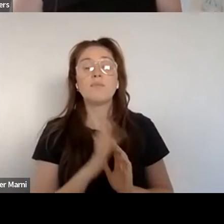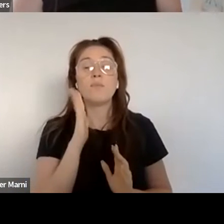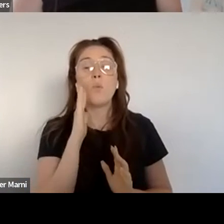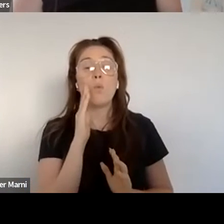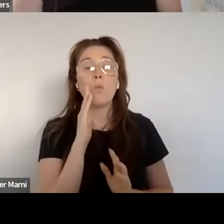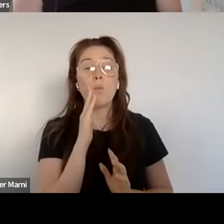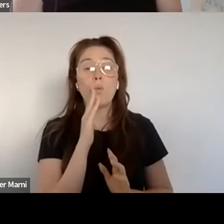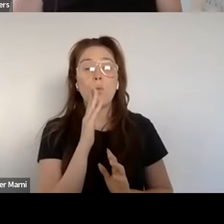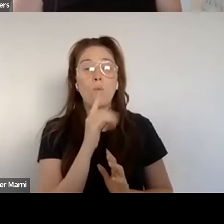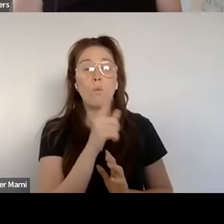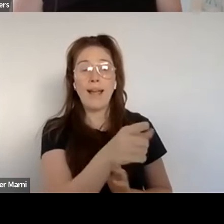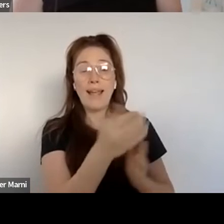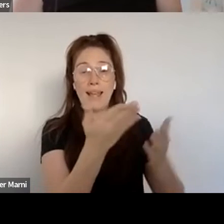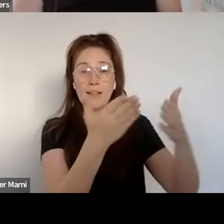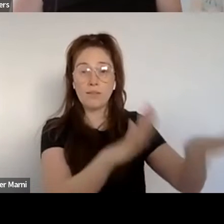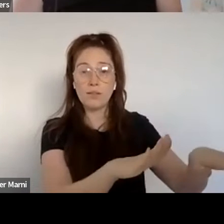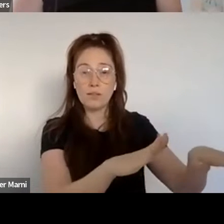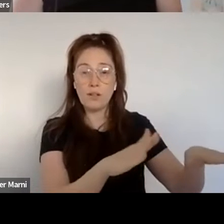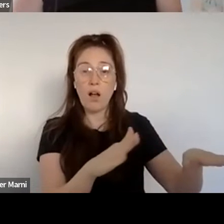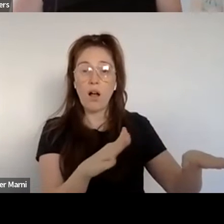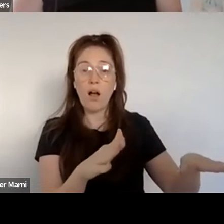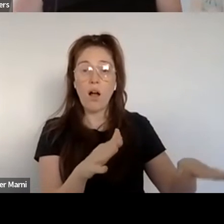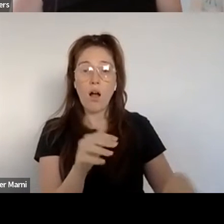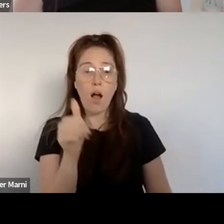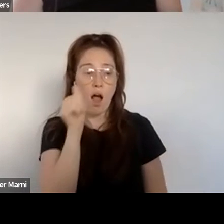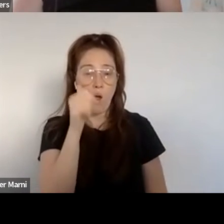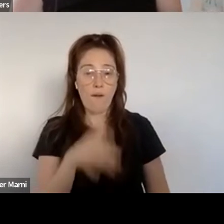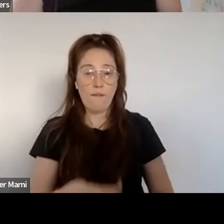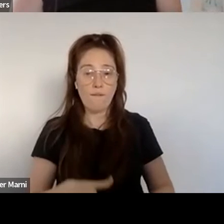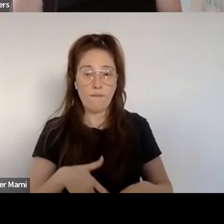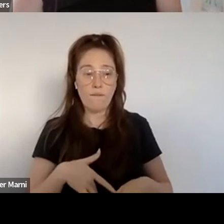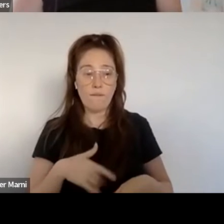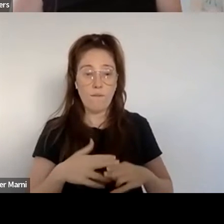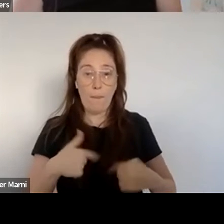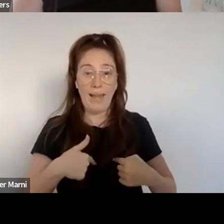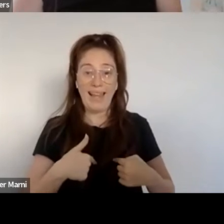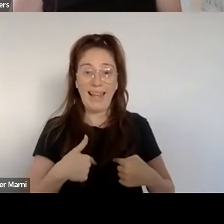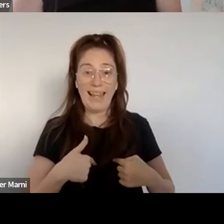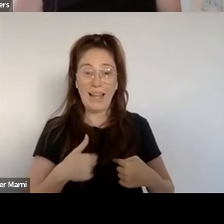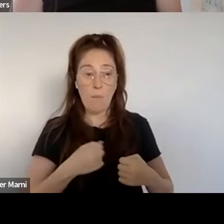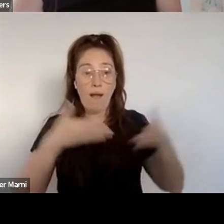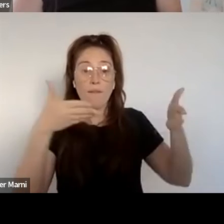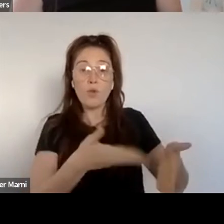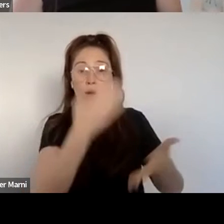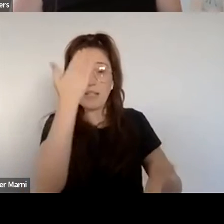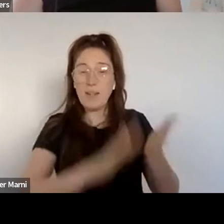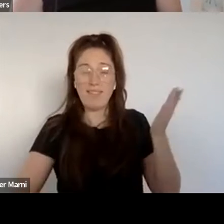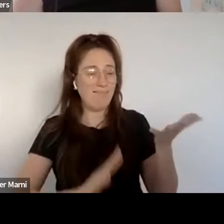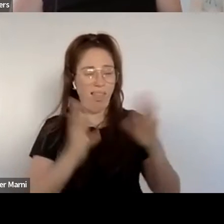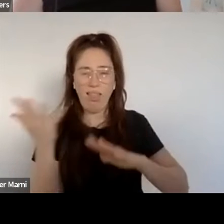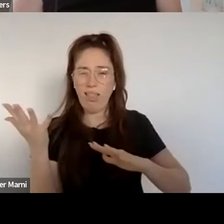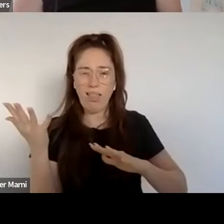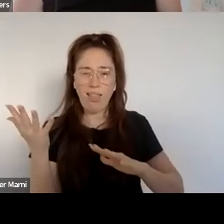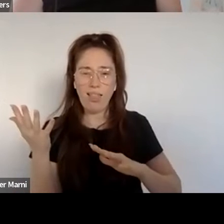had a completely dysfunctional end of life or funerary experience. And not so much in